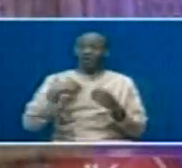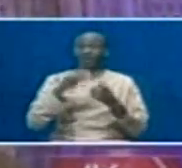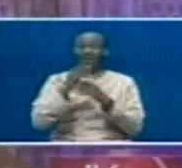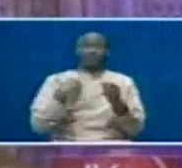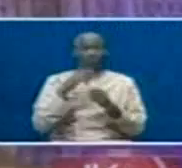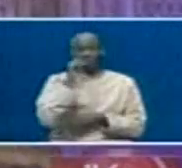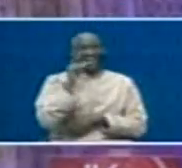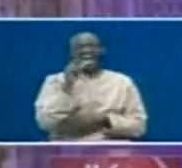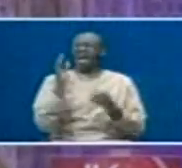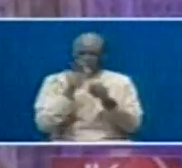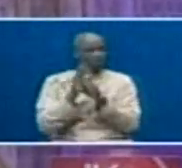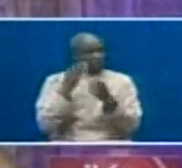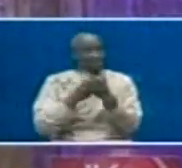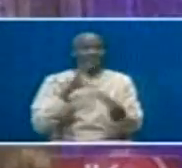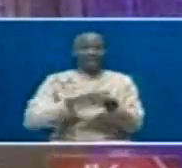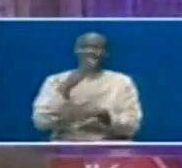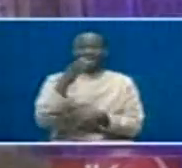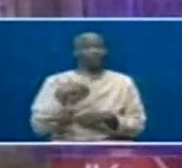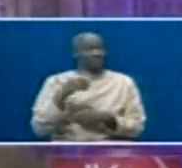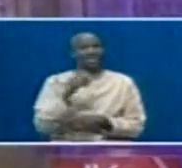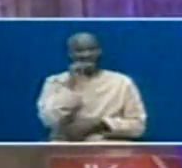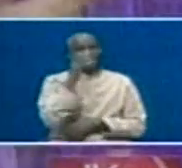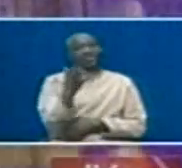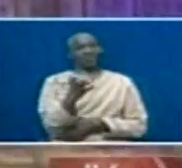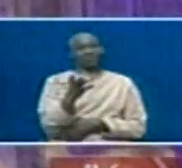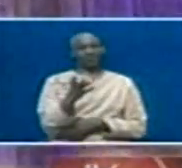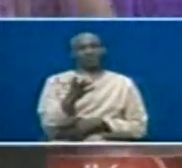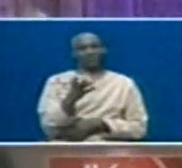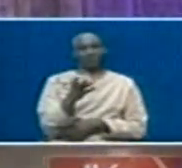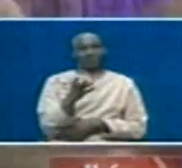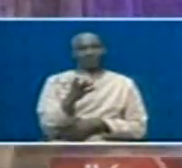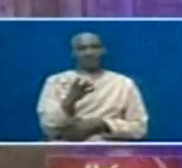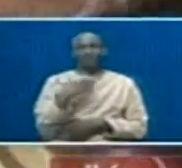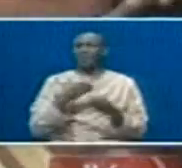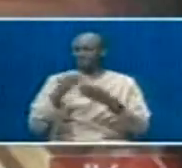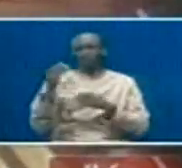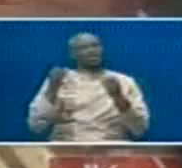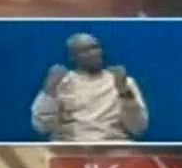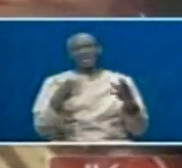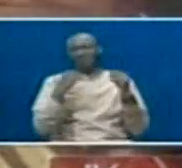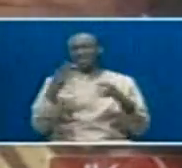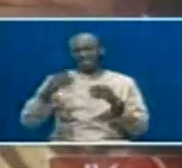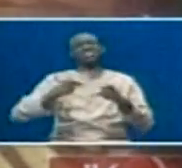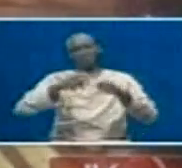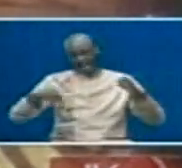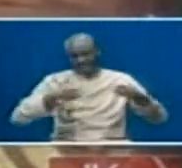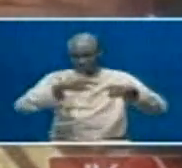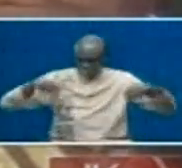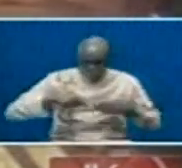was a king's wedding? Yeah, it was good, very good for me. So you went and bought some pans? I went and bought some pots and pans, you know, in the house.